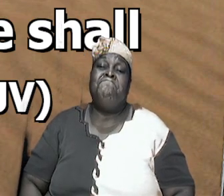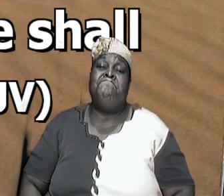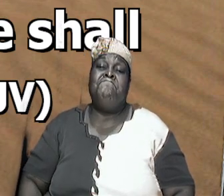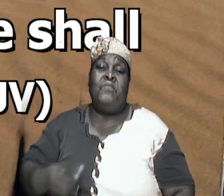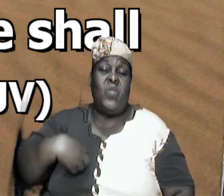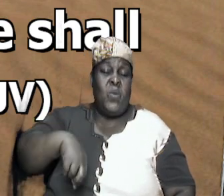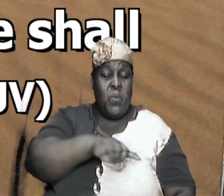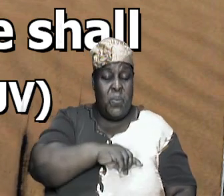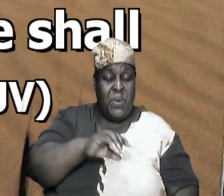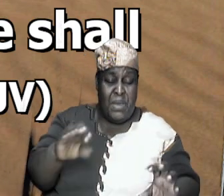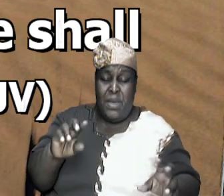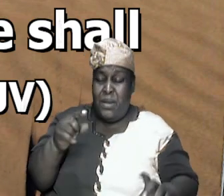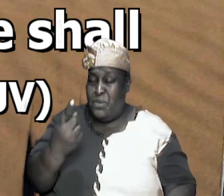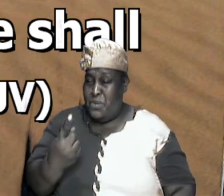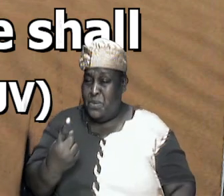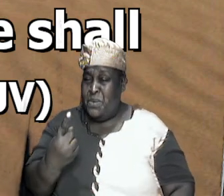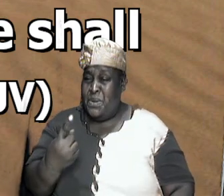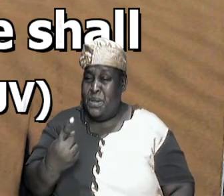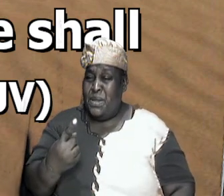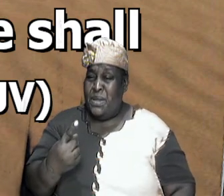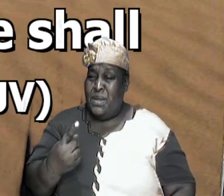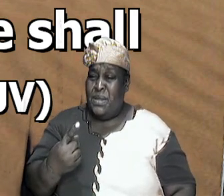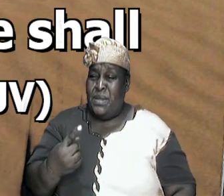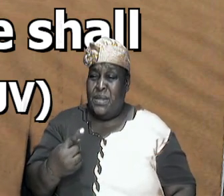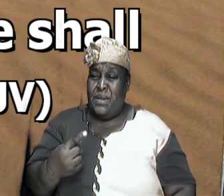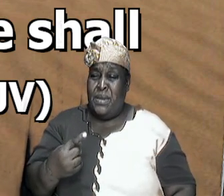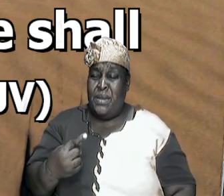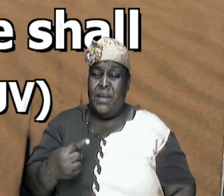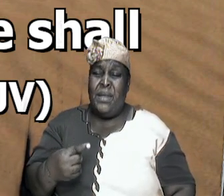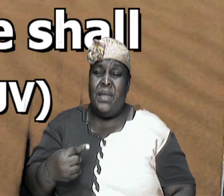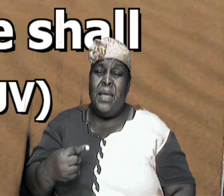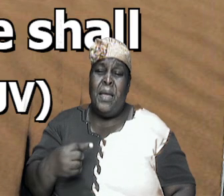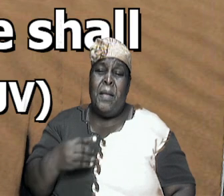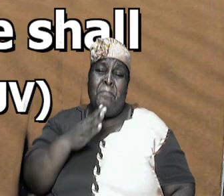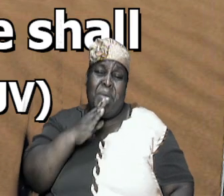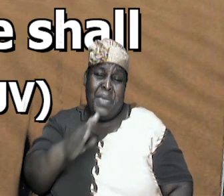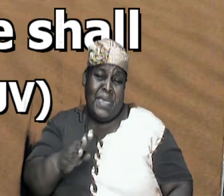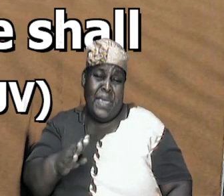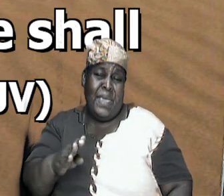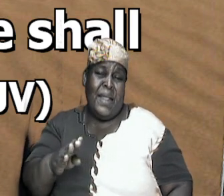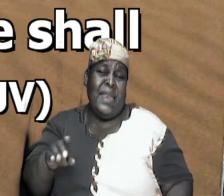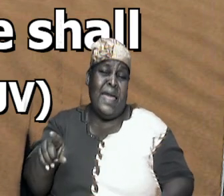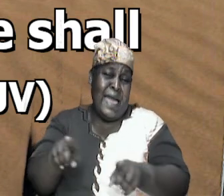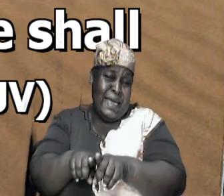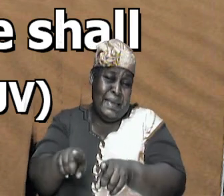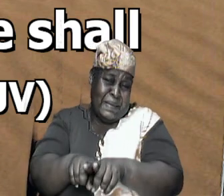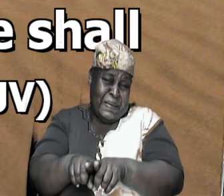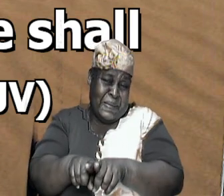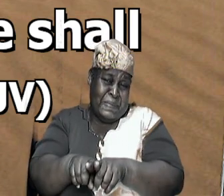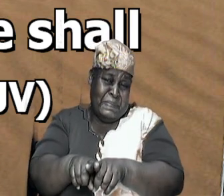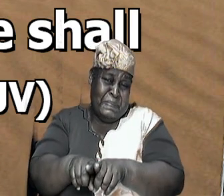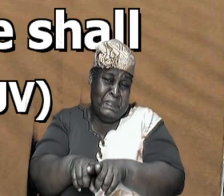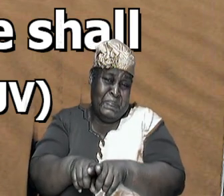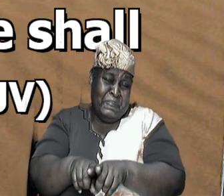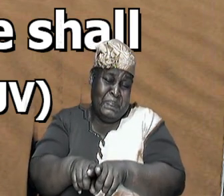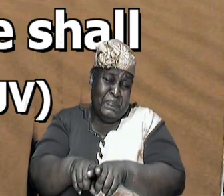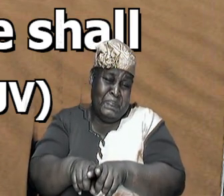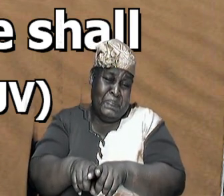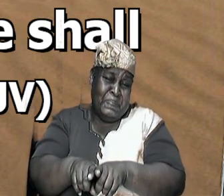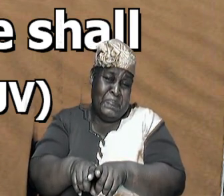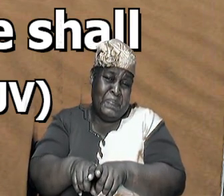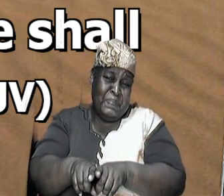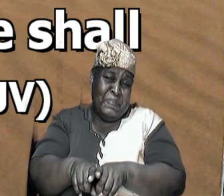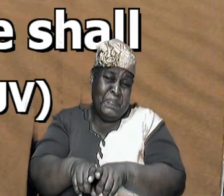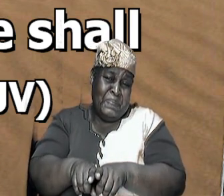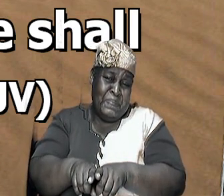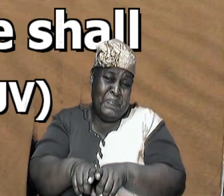We can only imitate, to use the phrase that the Bible used, we